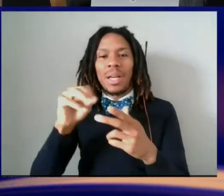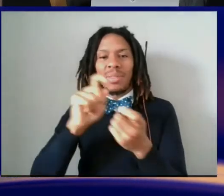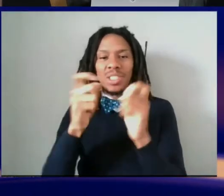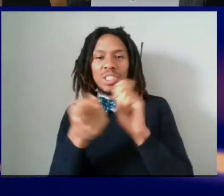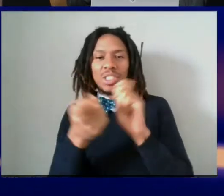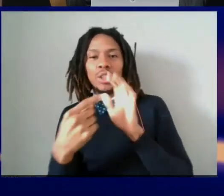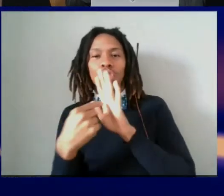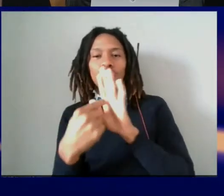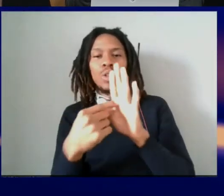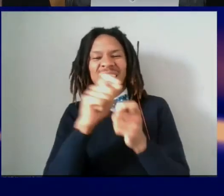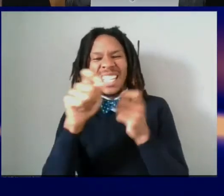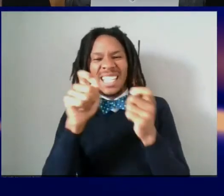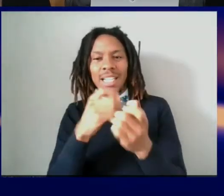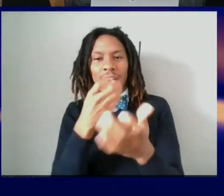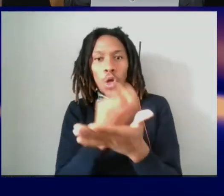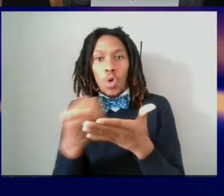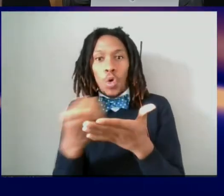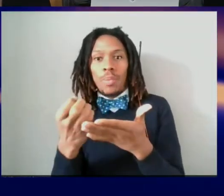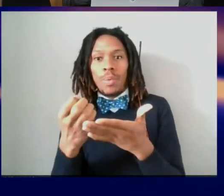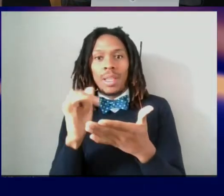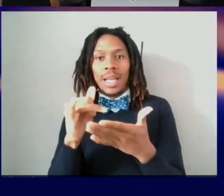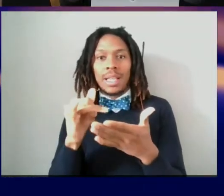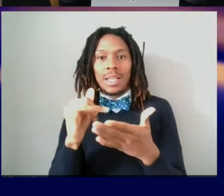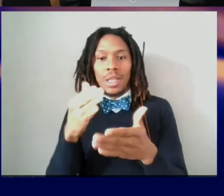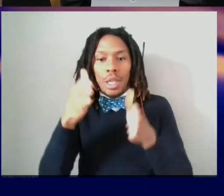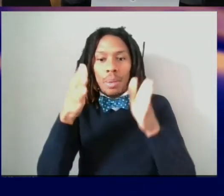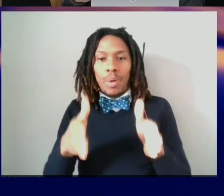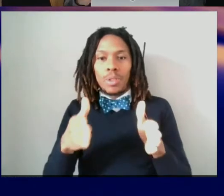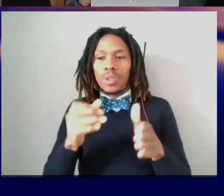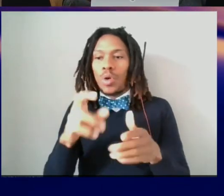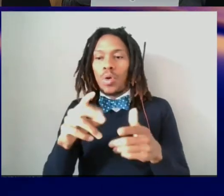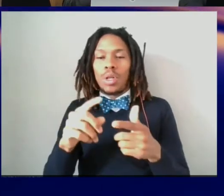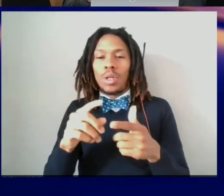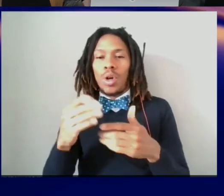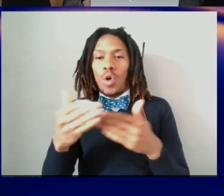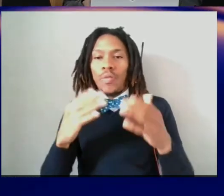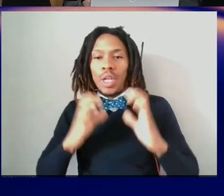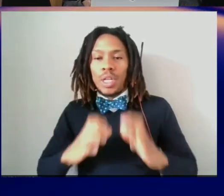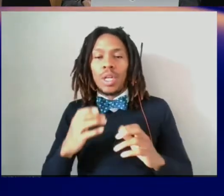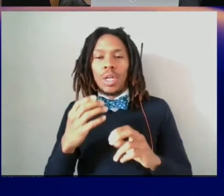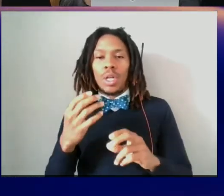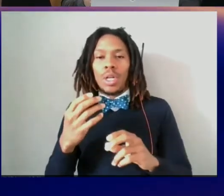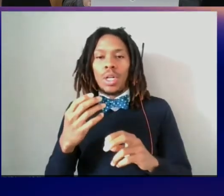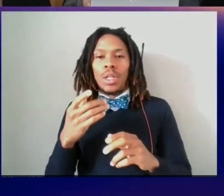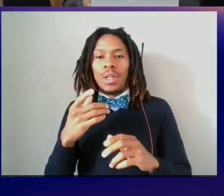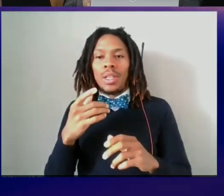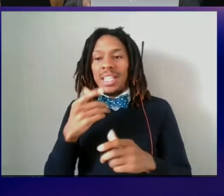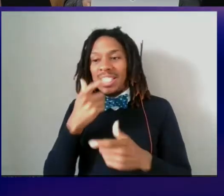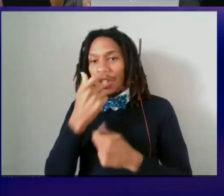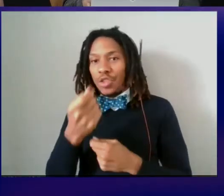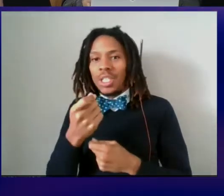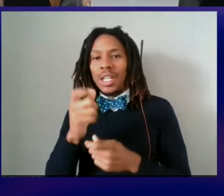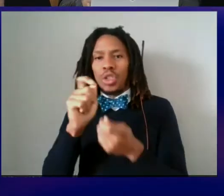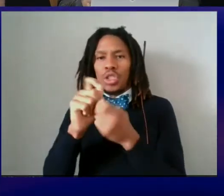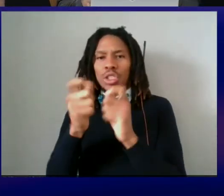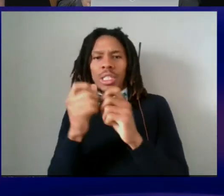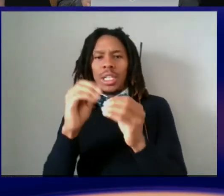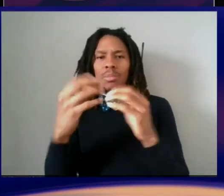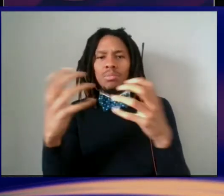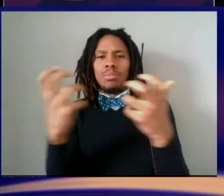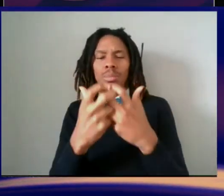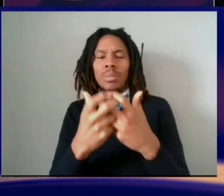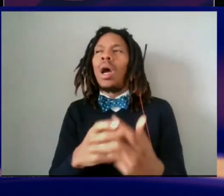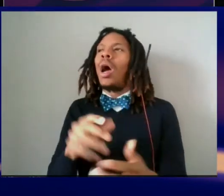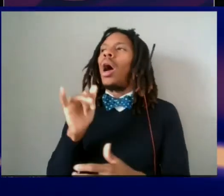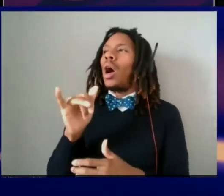the equipment that the operator or the consumer of the digital twin is interested in. Got it. So this is essentially taking the